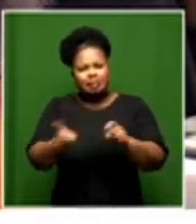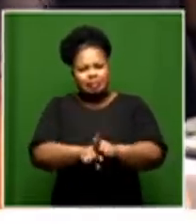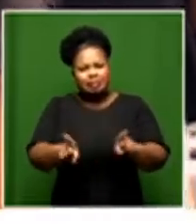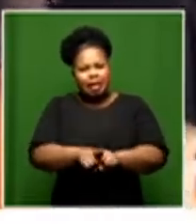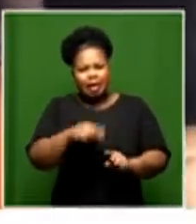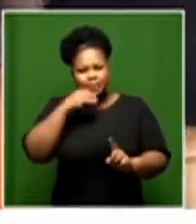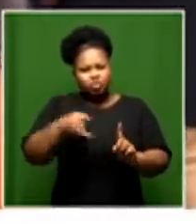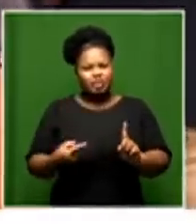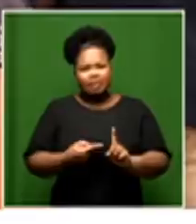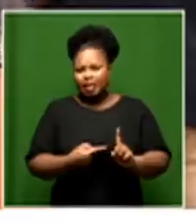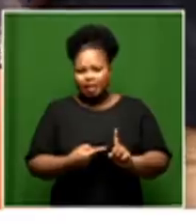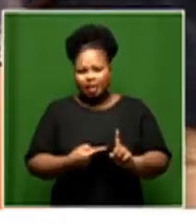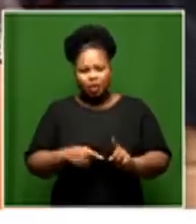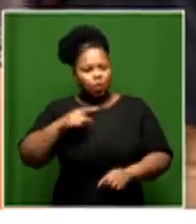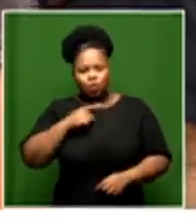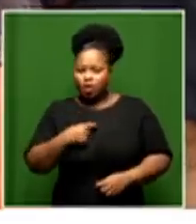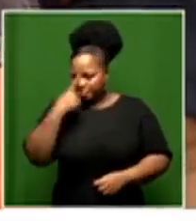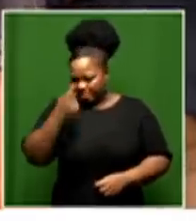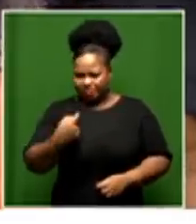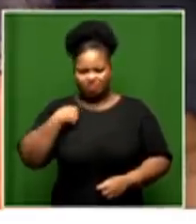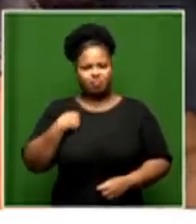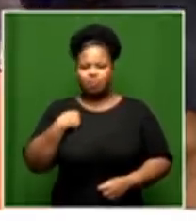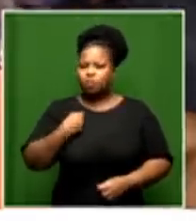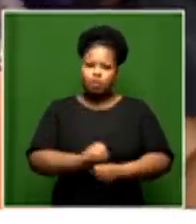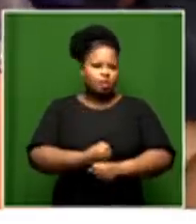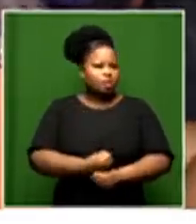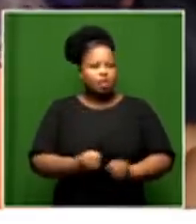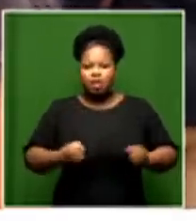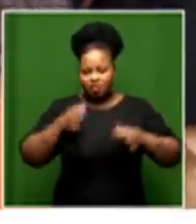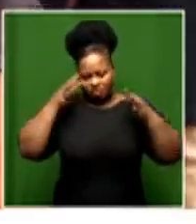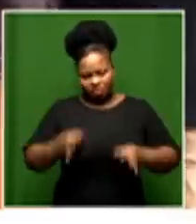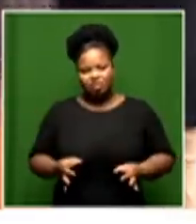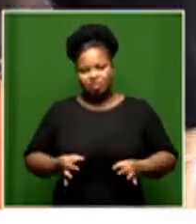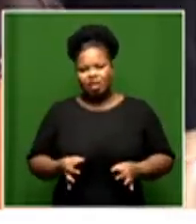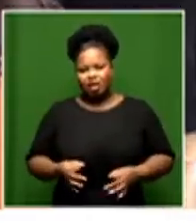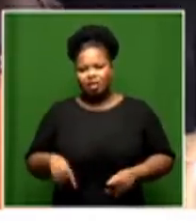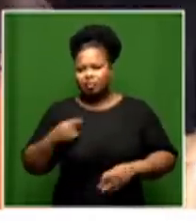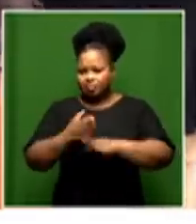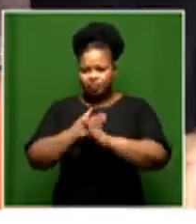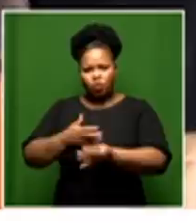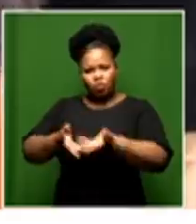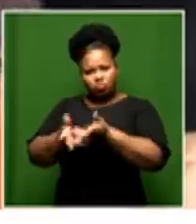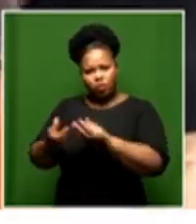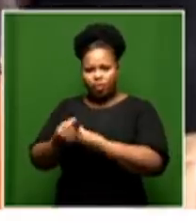Mthembu? Jackson believed in me. He would not make a decision without talking to me.